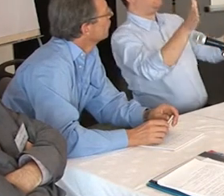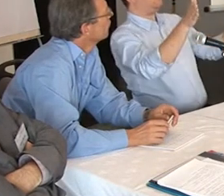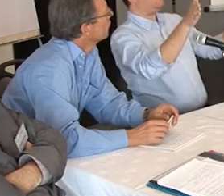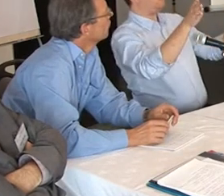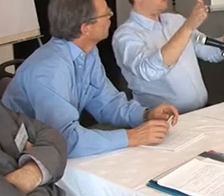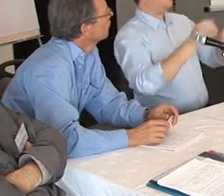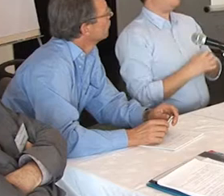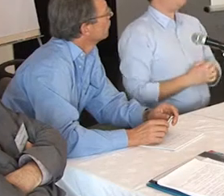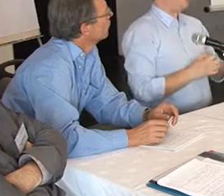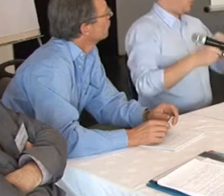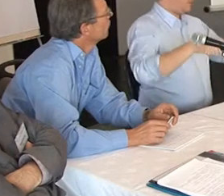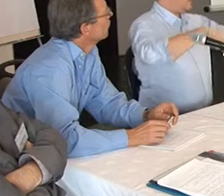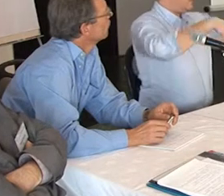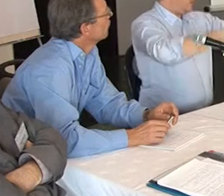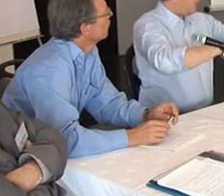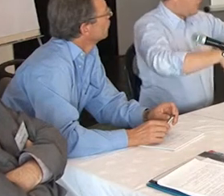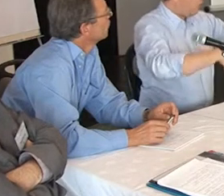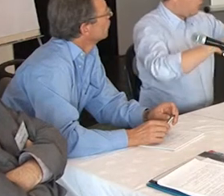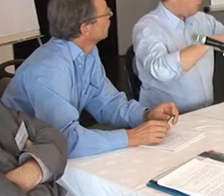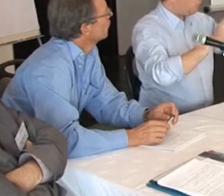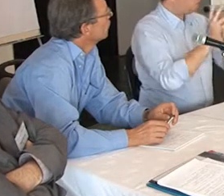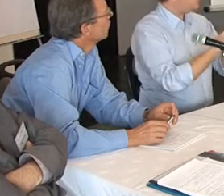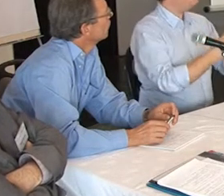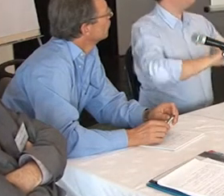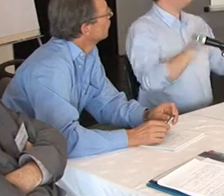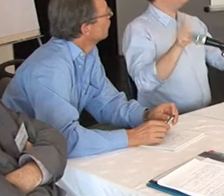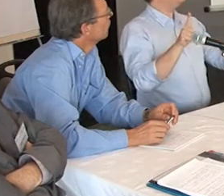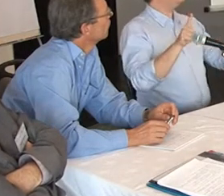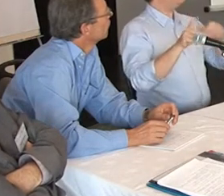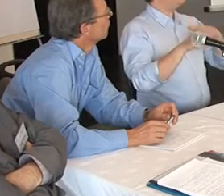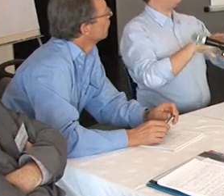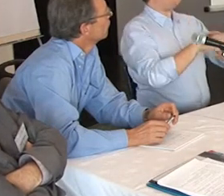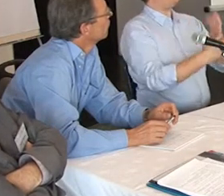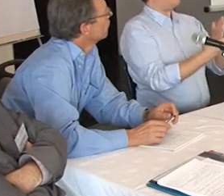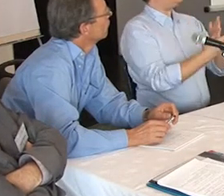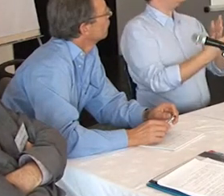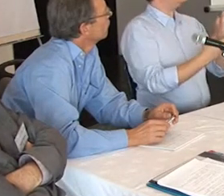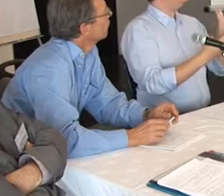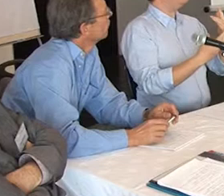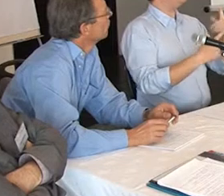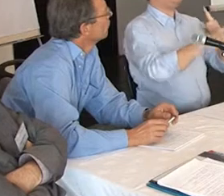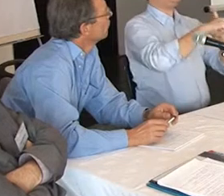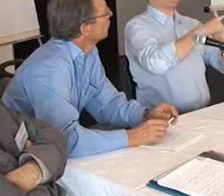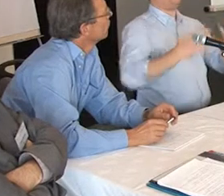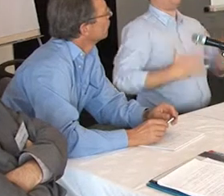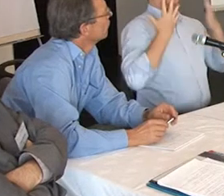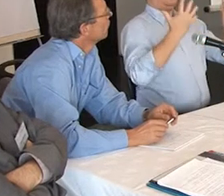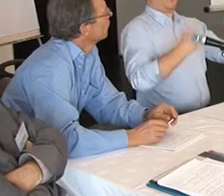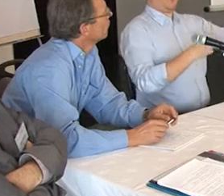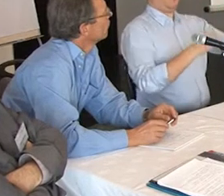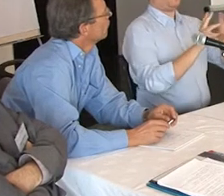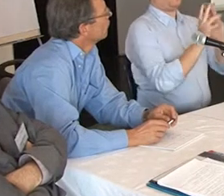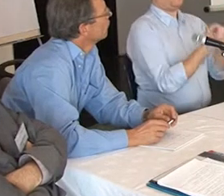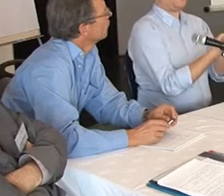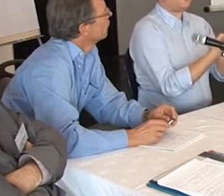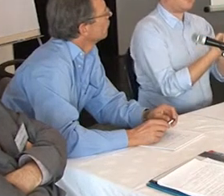delivering results which we not necessarily agreed to. But at this workshop I actually see,